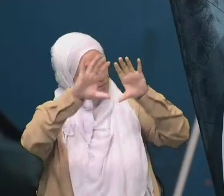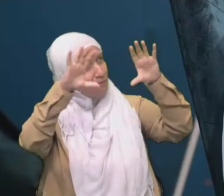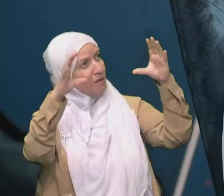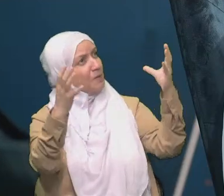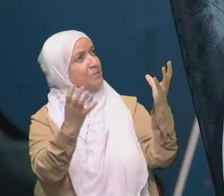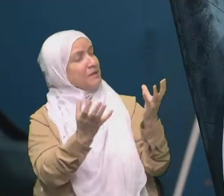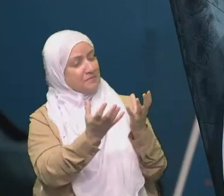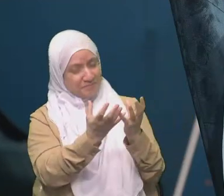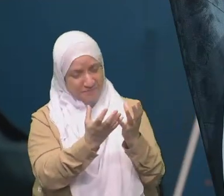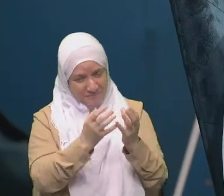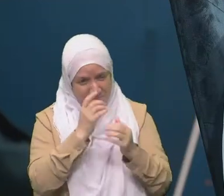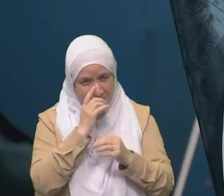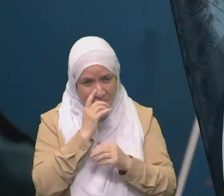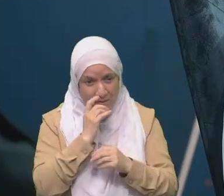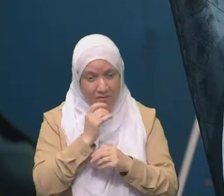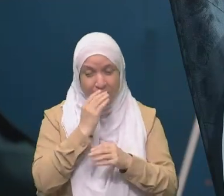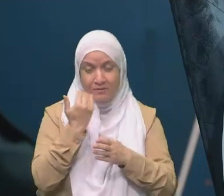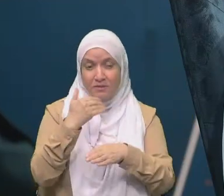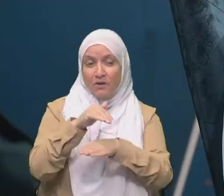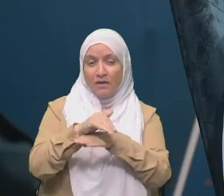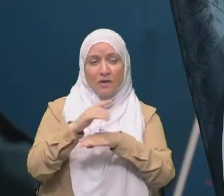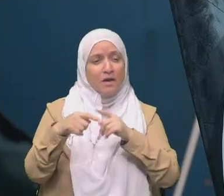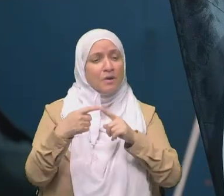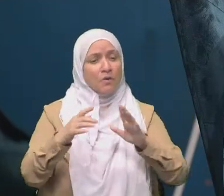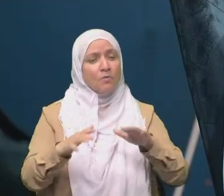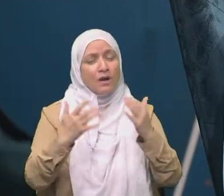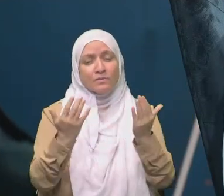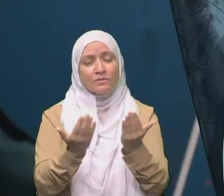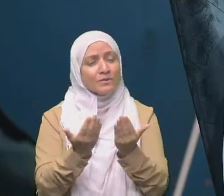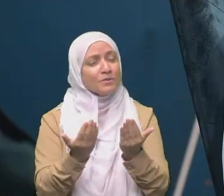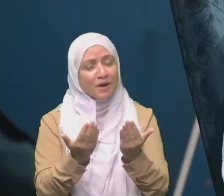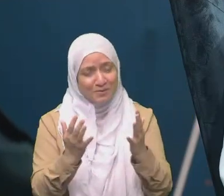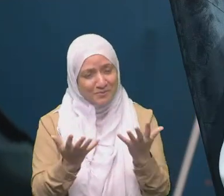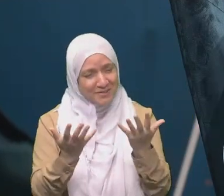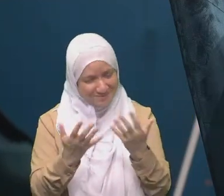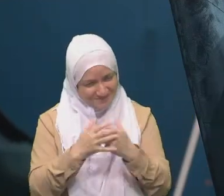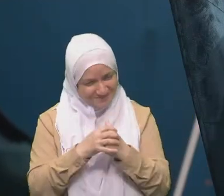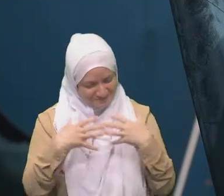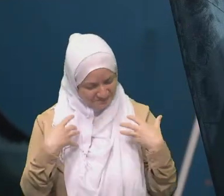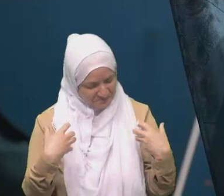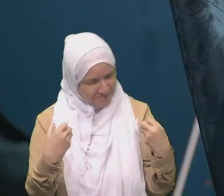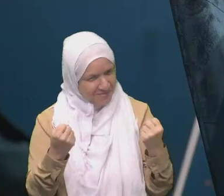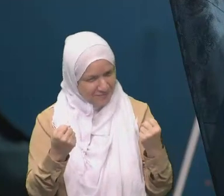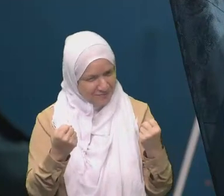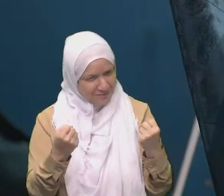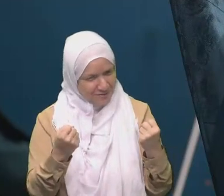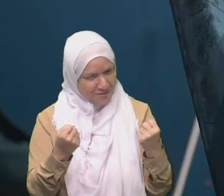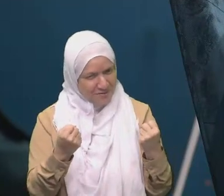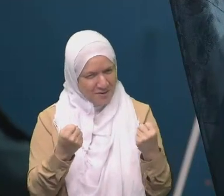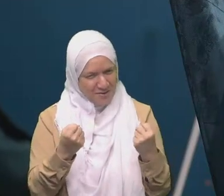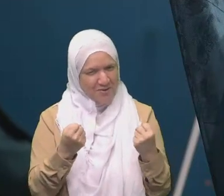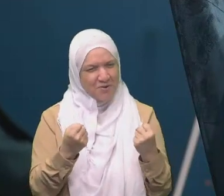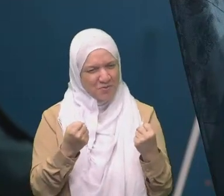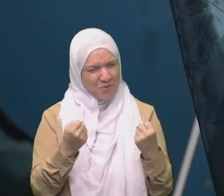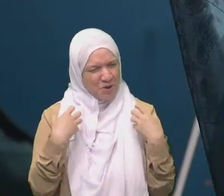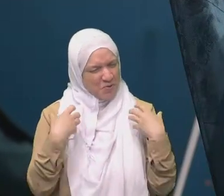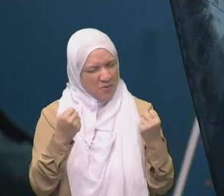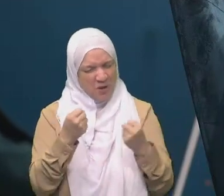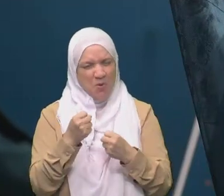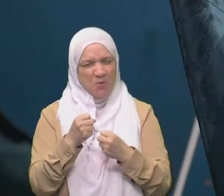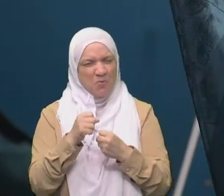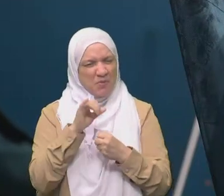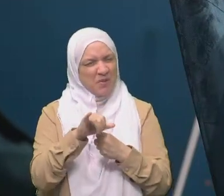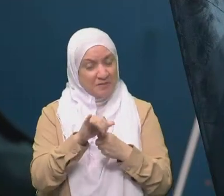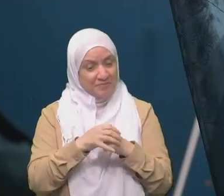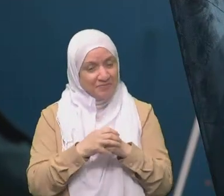and cure. Imam Ibn Qayyim rahimahullah ta'ala, right now he's using this and moving into a different subject that's extremely relevant and